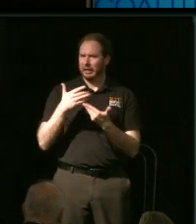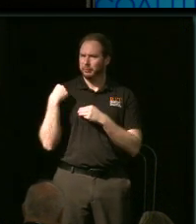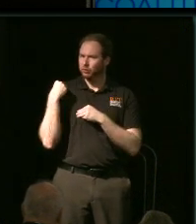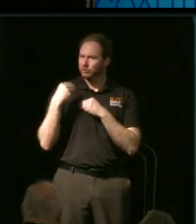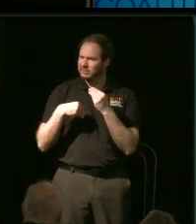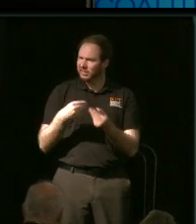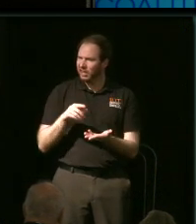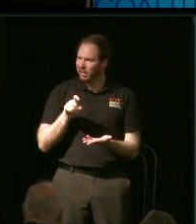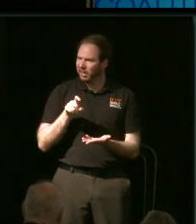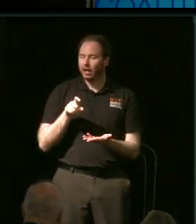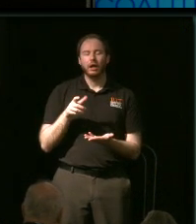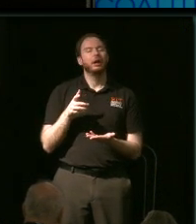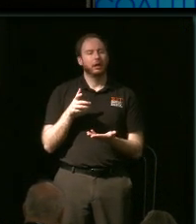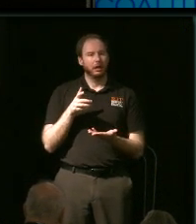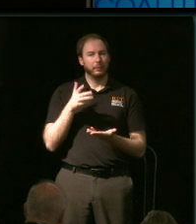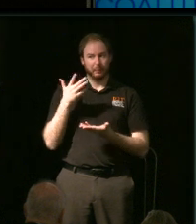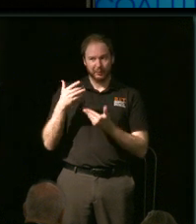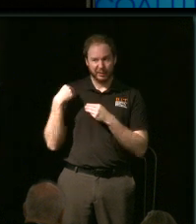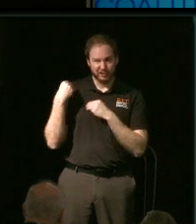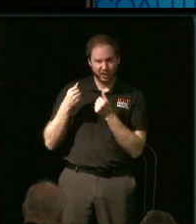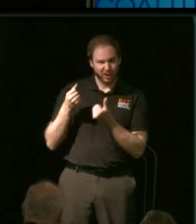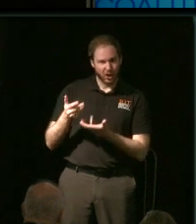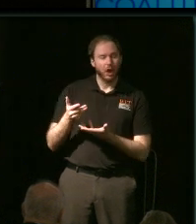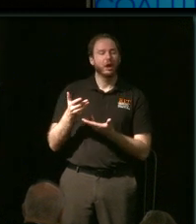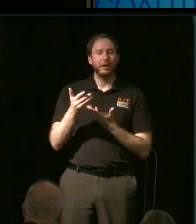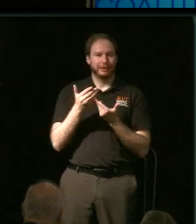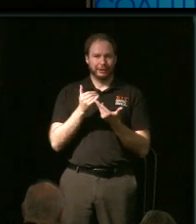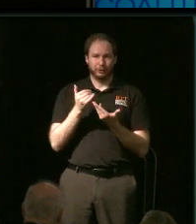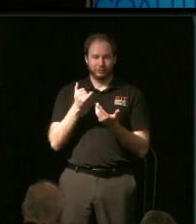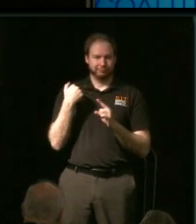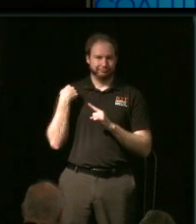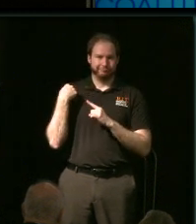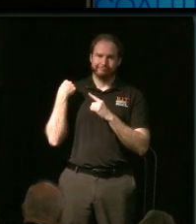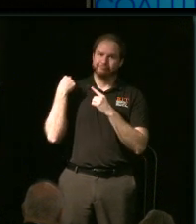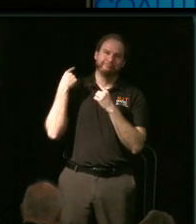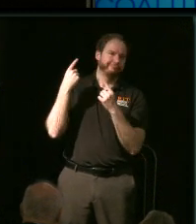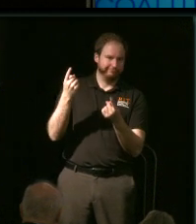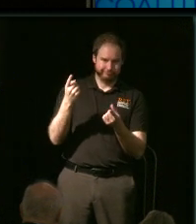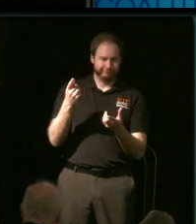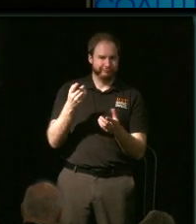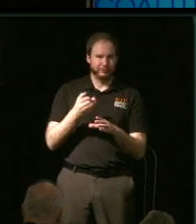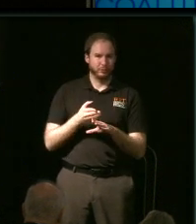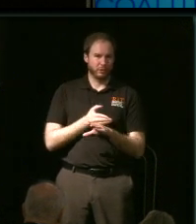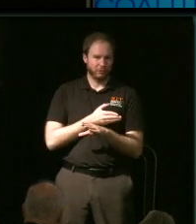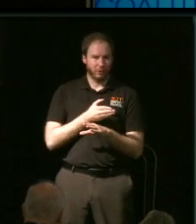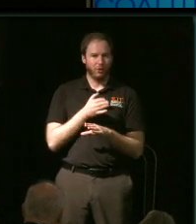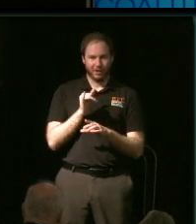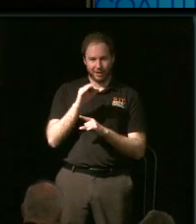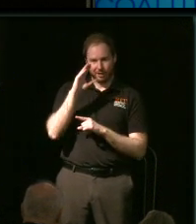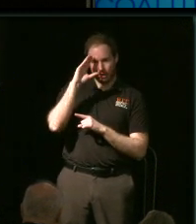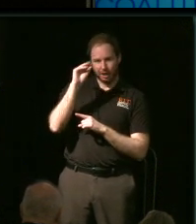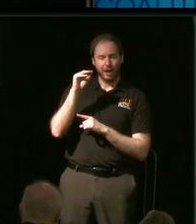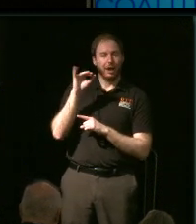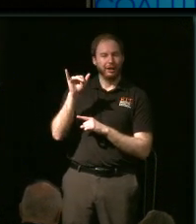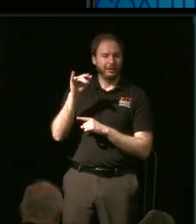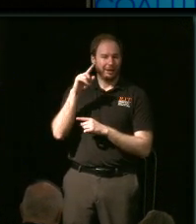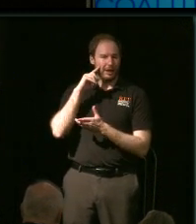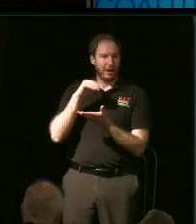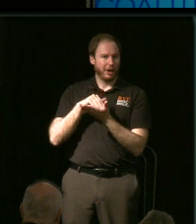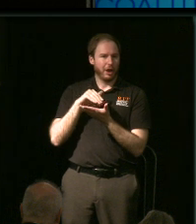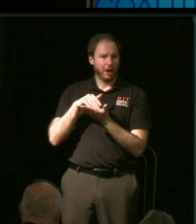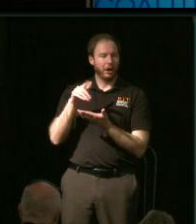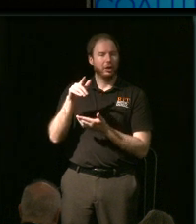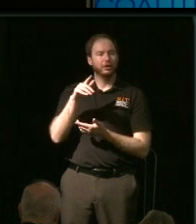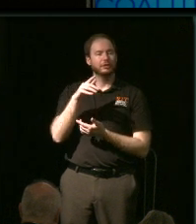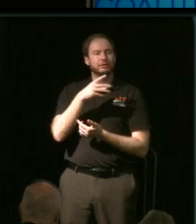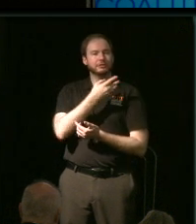recessive, and it might be genetic. But it was a long time, decades later, when that guy, the ophthalmologist in Scotland,